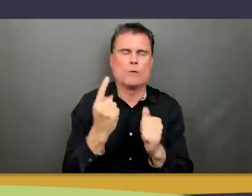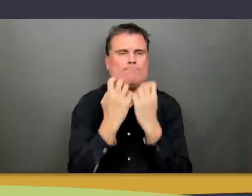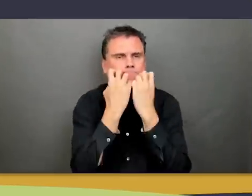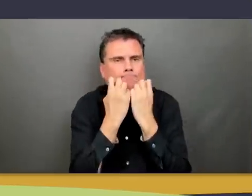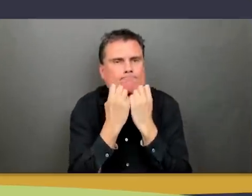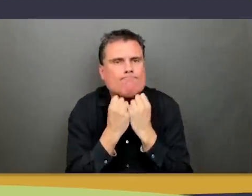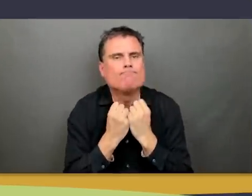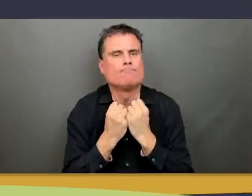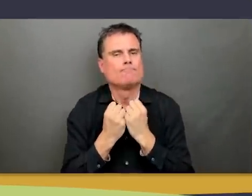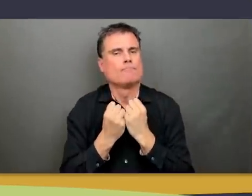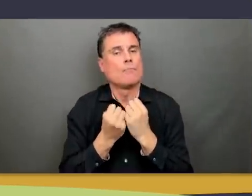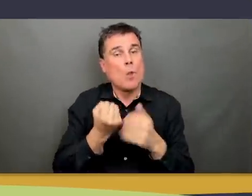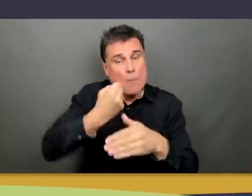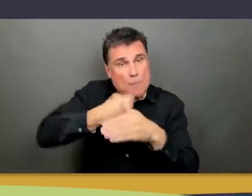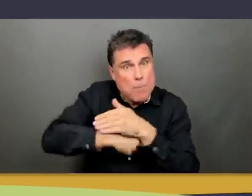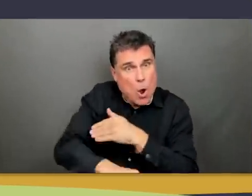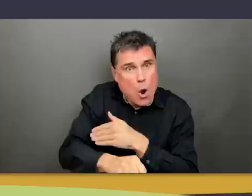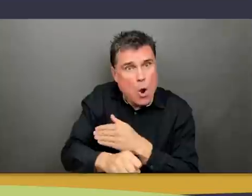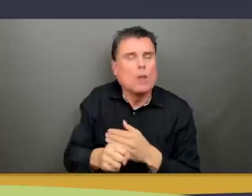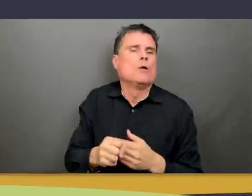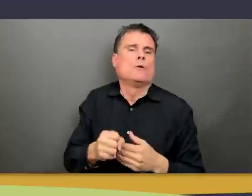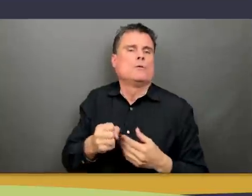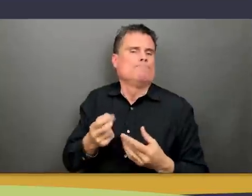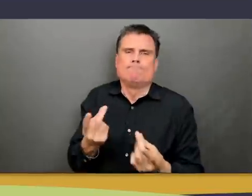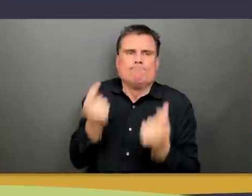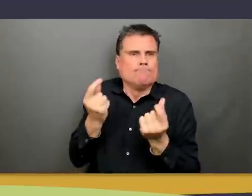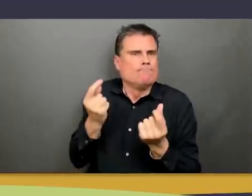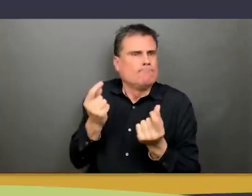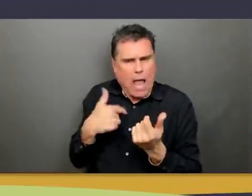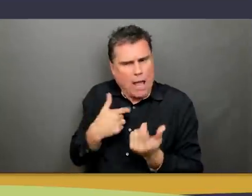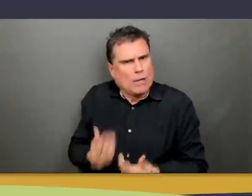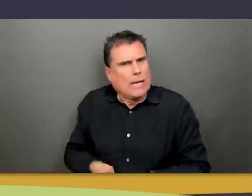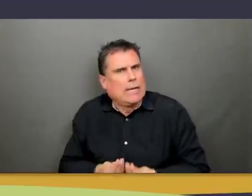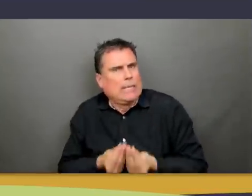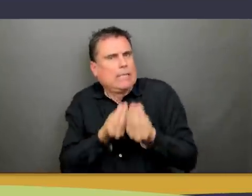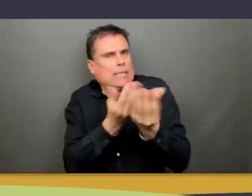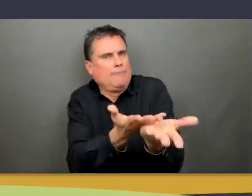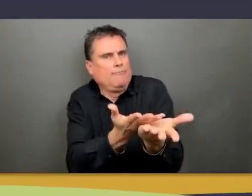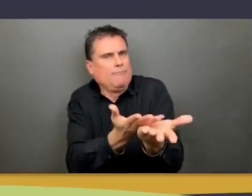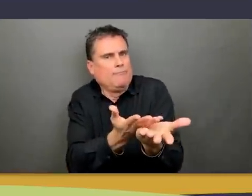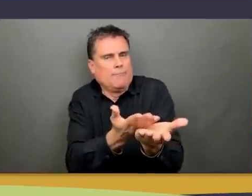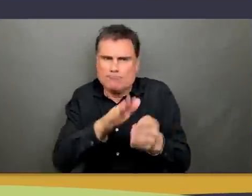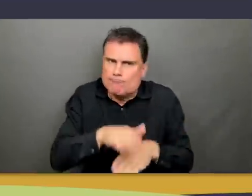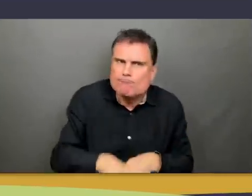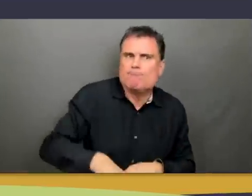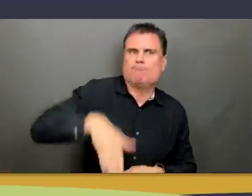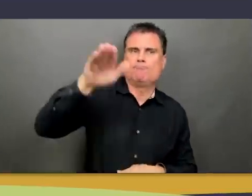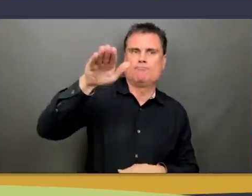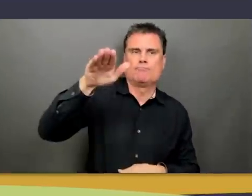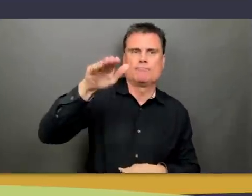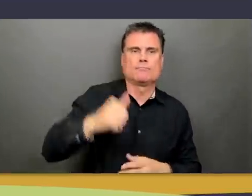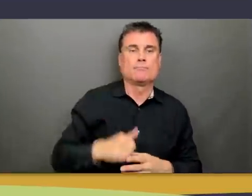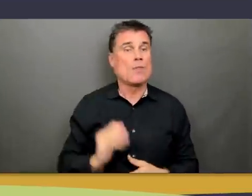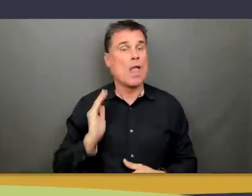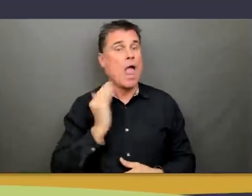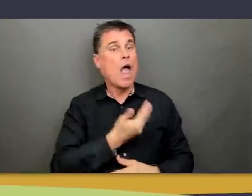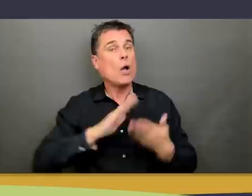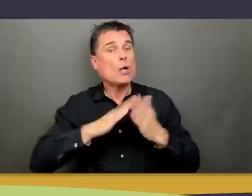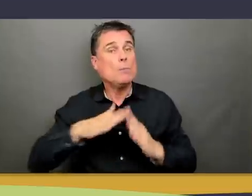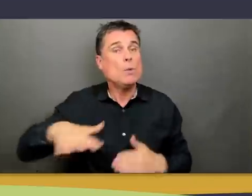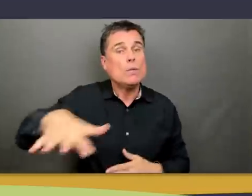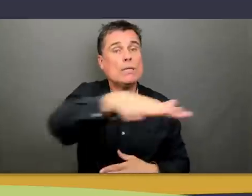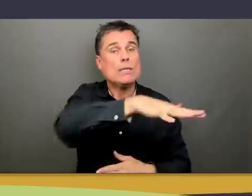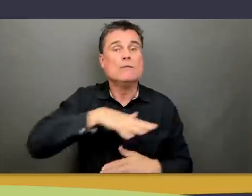keep telling our children, and that's what we do in our communities, is when we, our chief and council, sit at a table with our elders, they don't